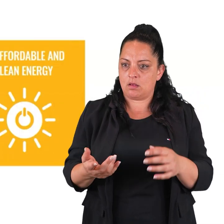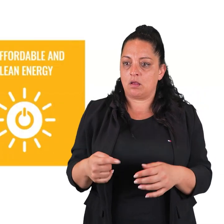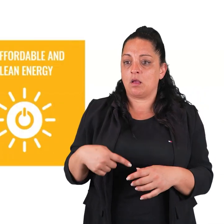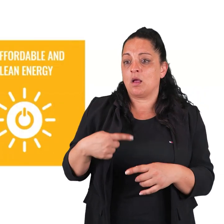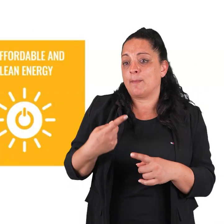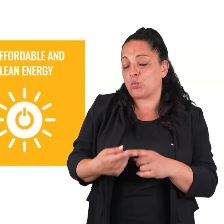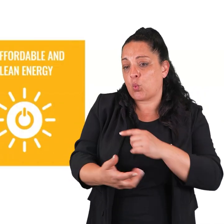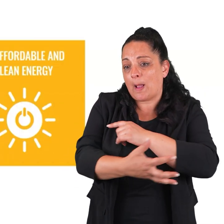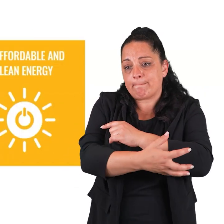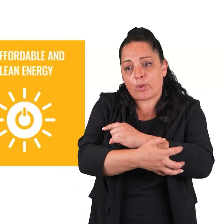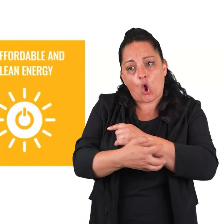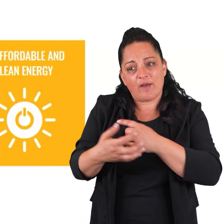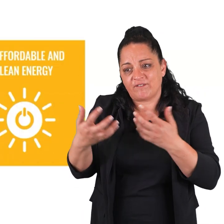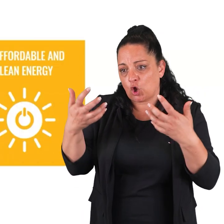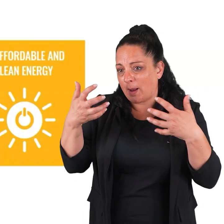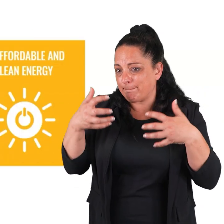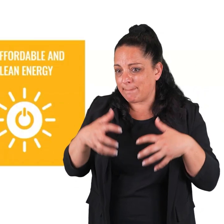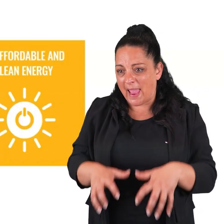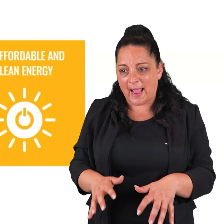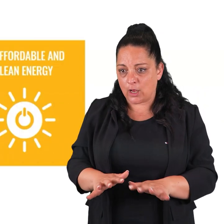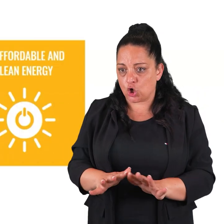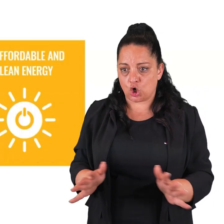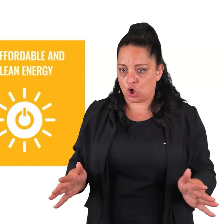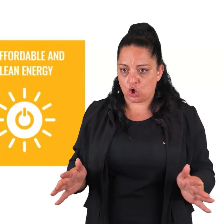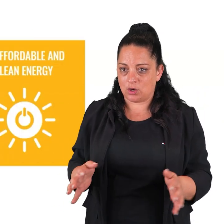do in order to